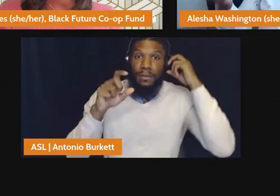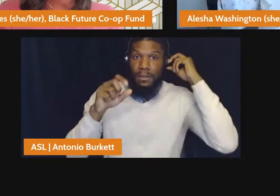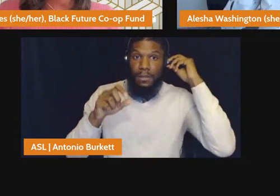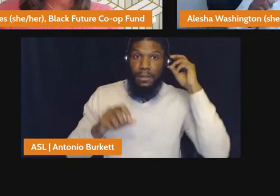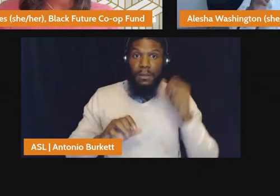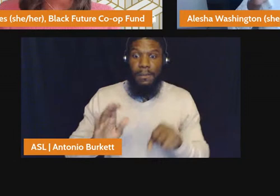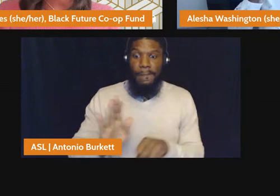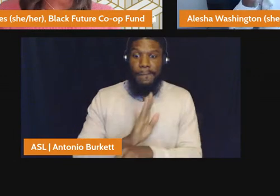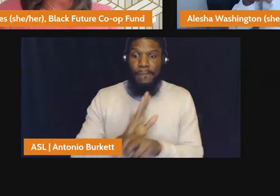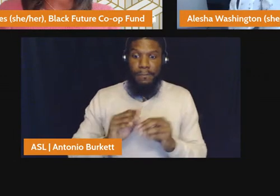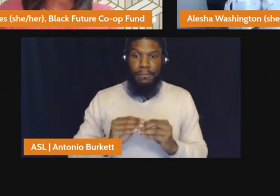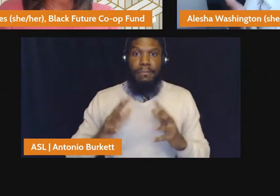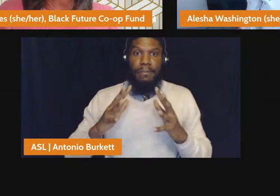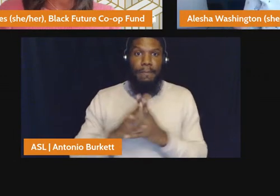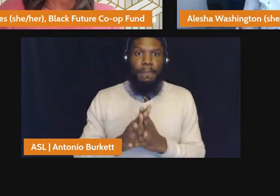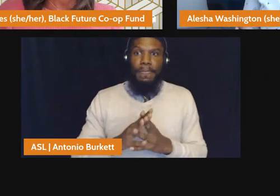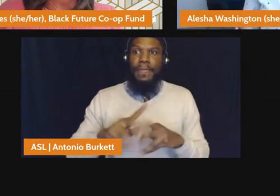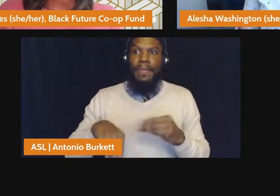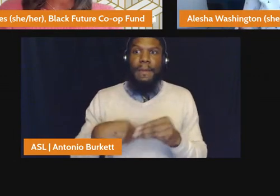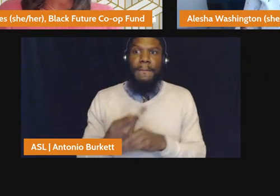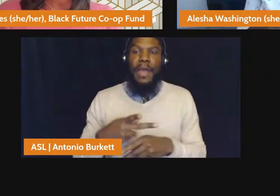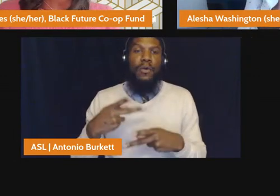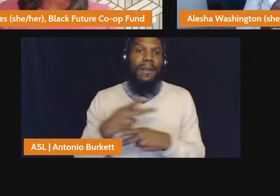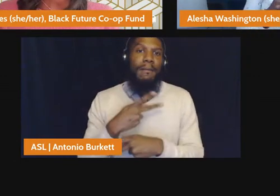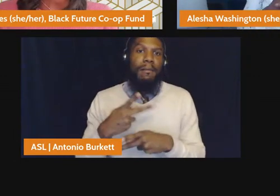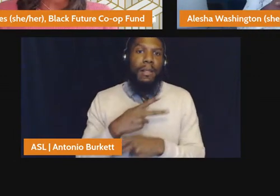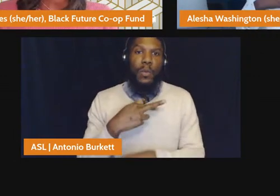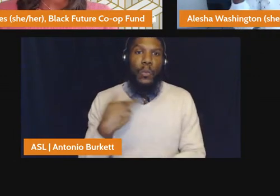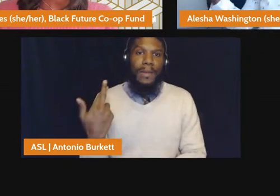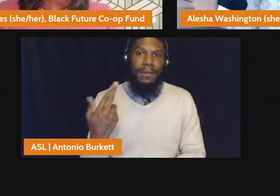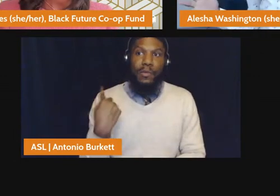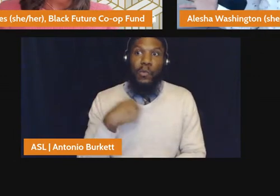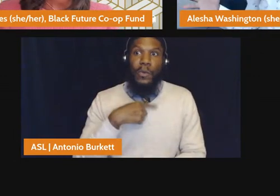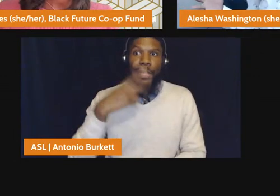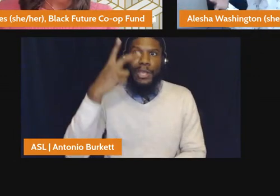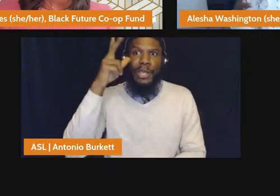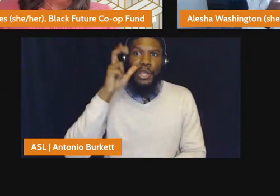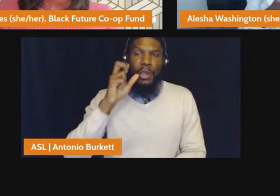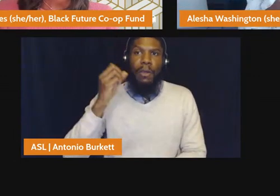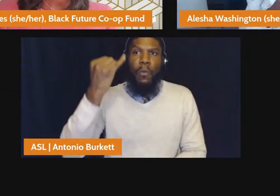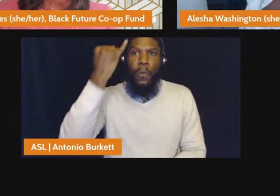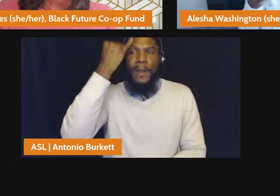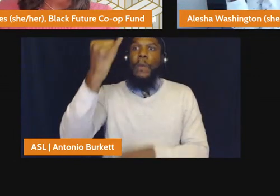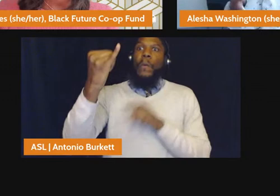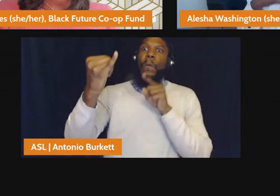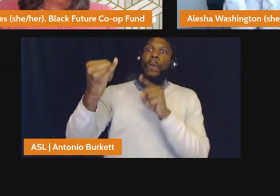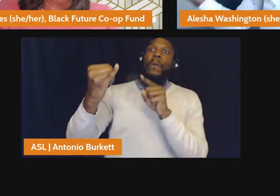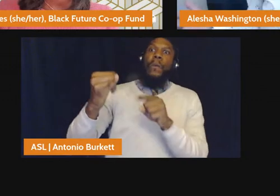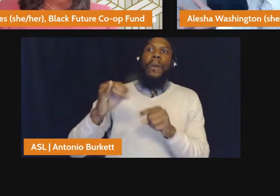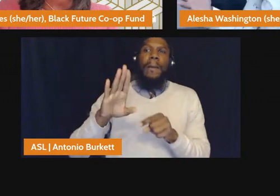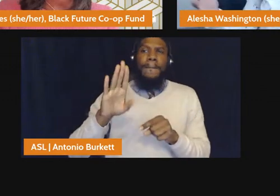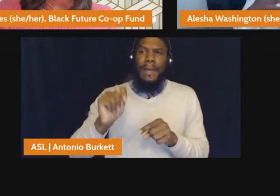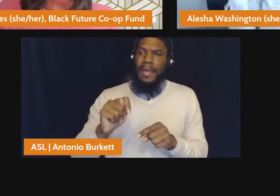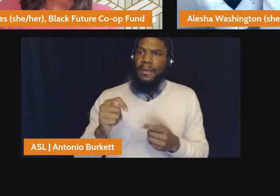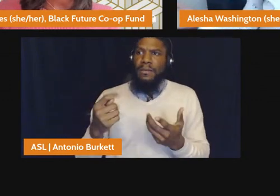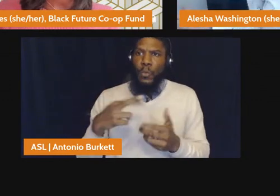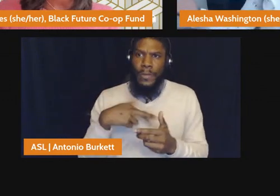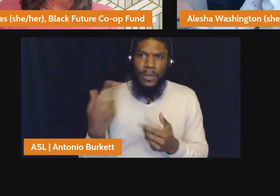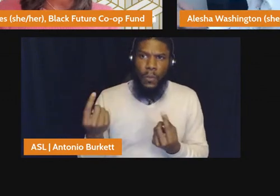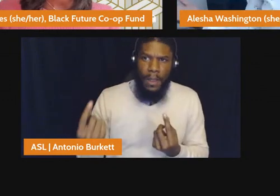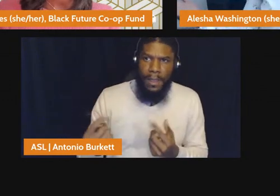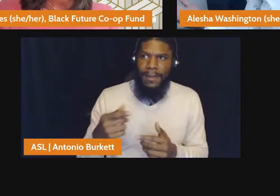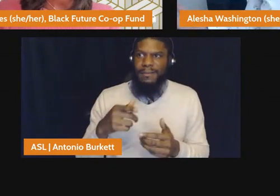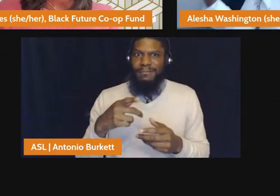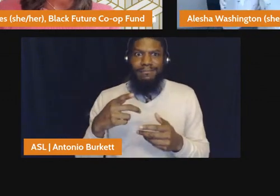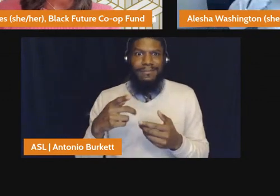risk, right? We hear great ideas and we think about how we're going to invest. We have a long history in this field to where we got very comfortable doing that with certain